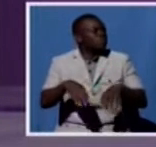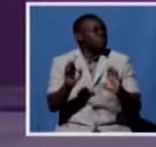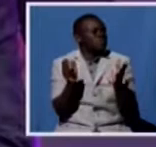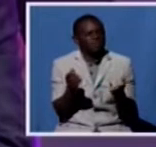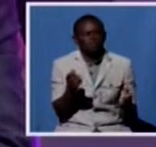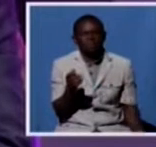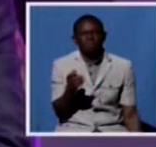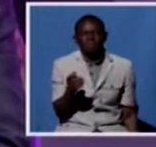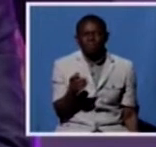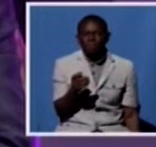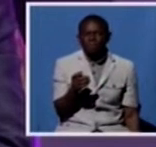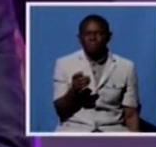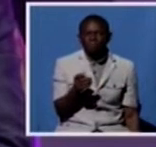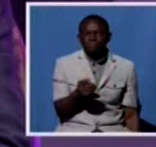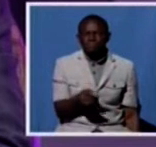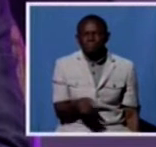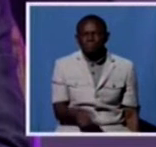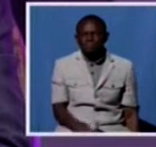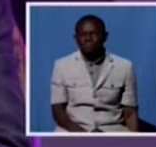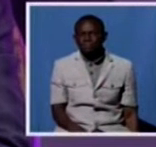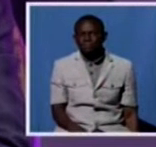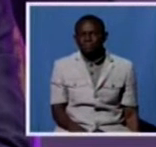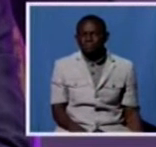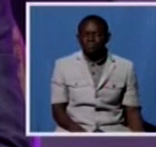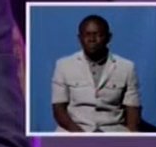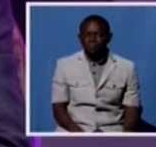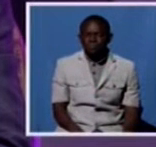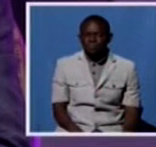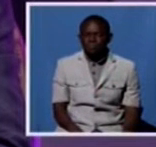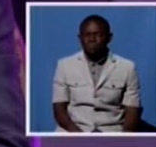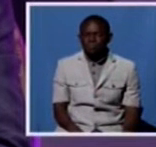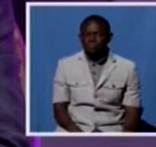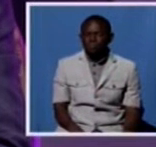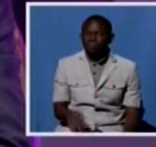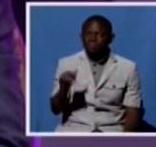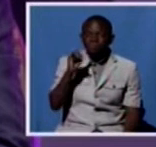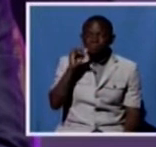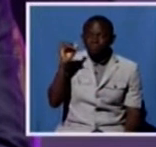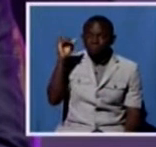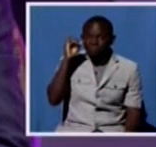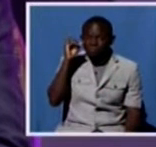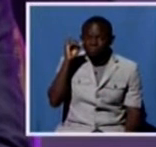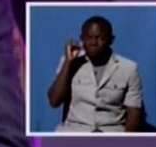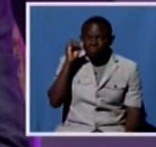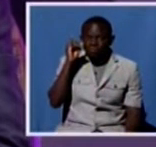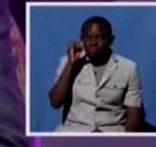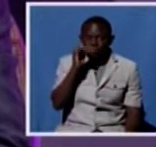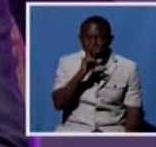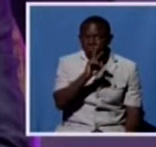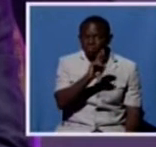Road, in fact, yesterday, RDA was signing a contract